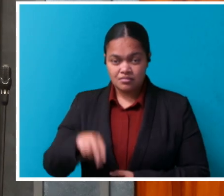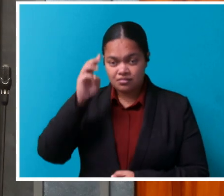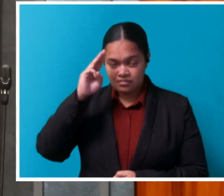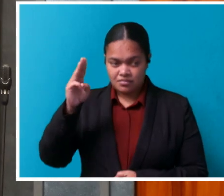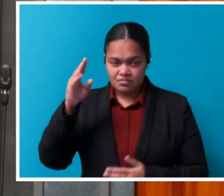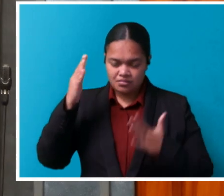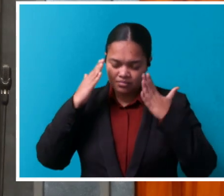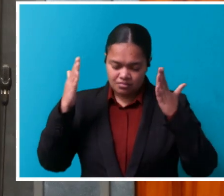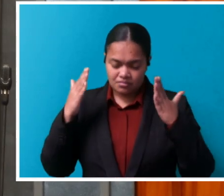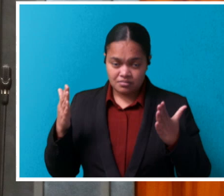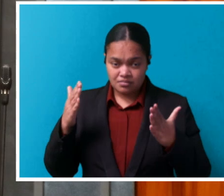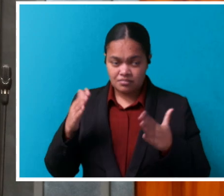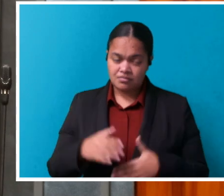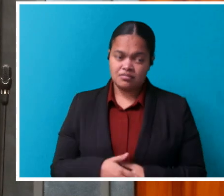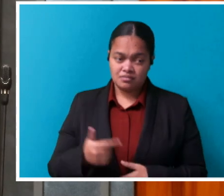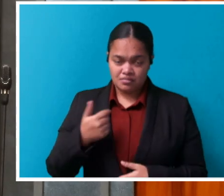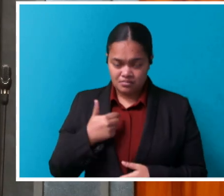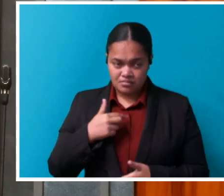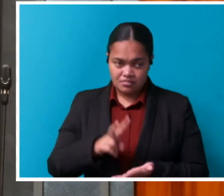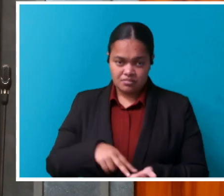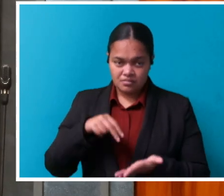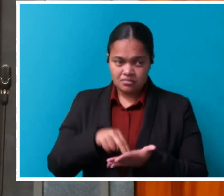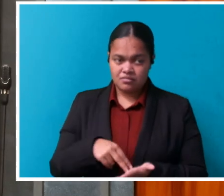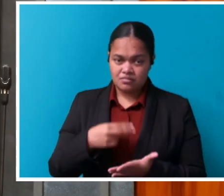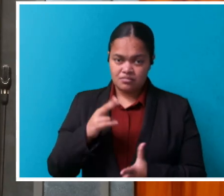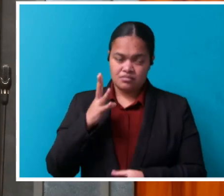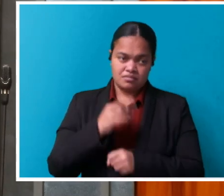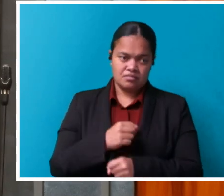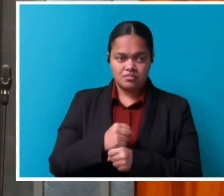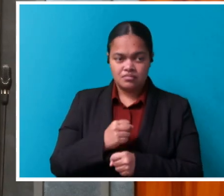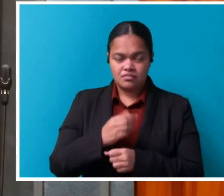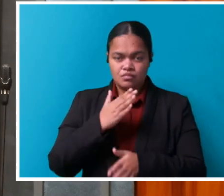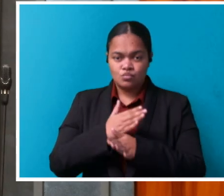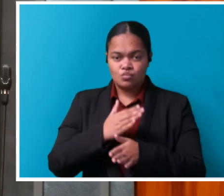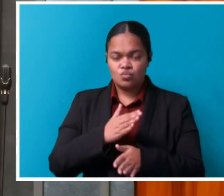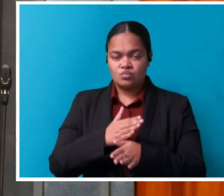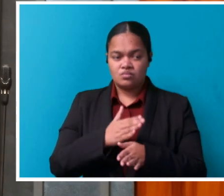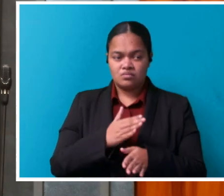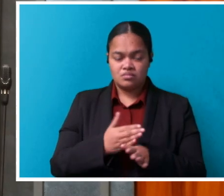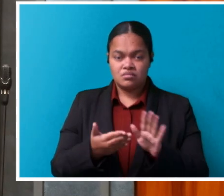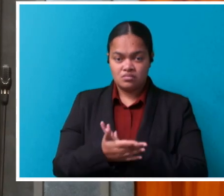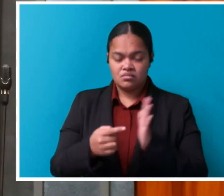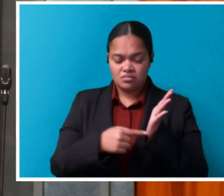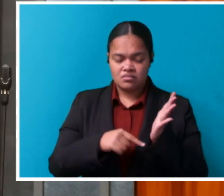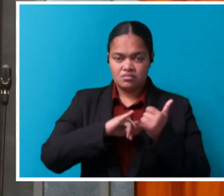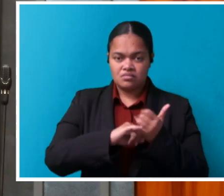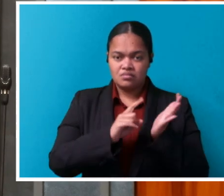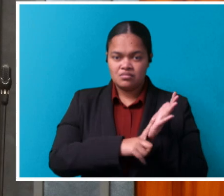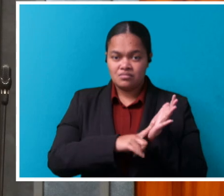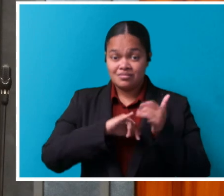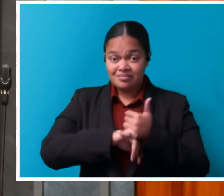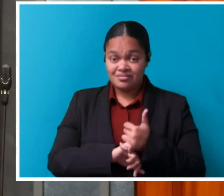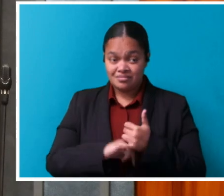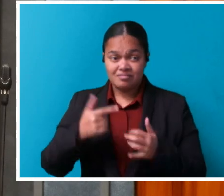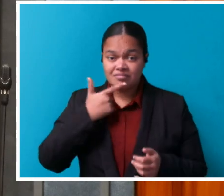to provide a brief on this August House on the update of works undertaken by TSLS in 2025